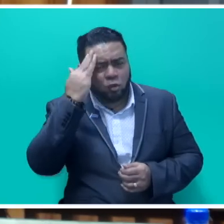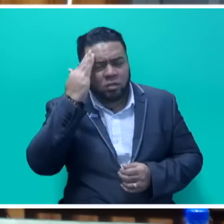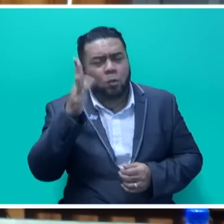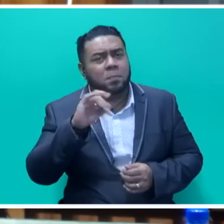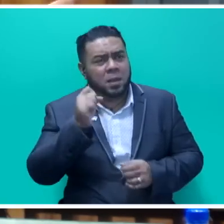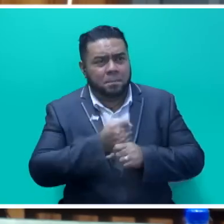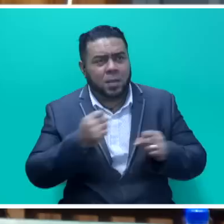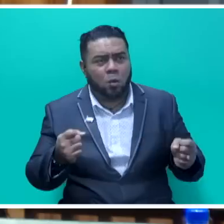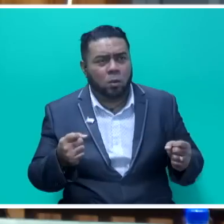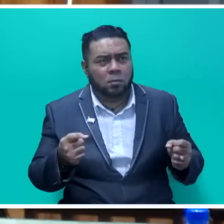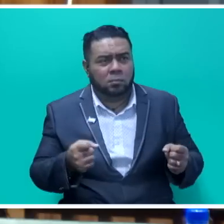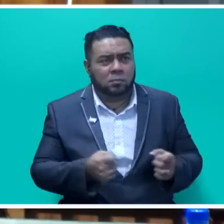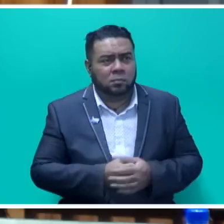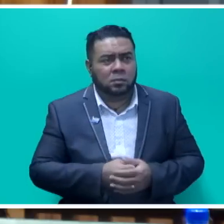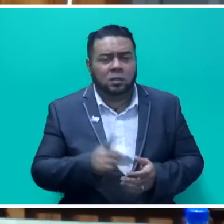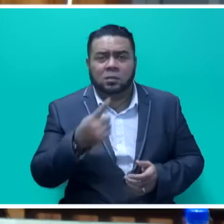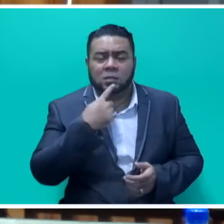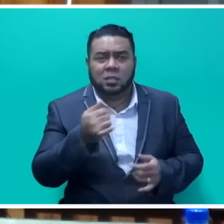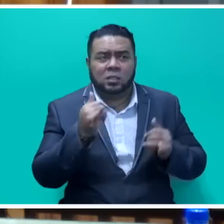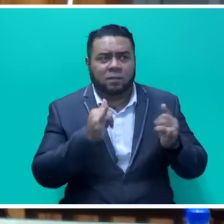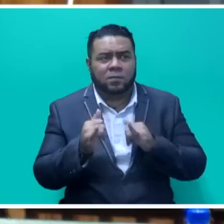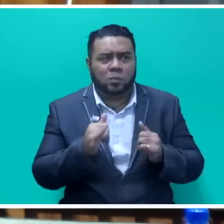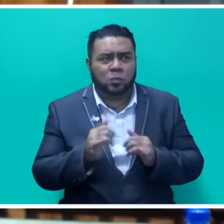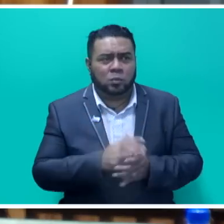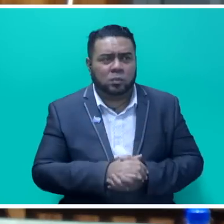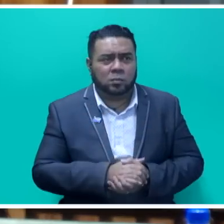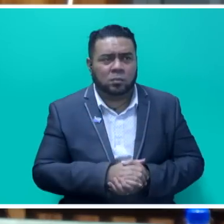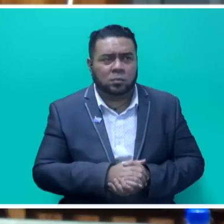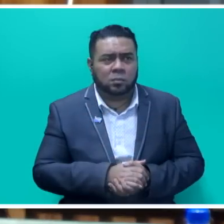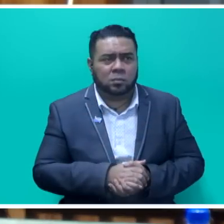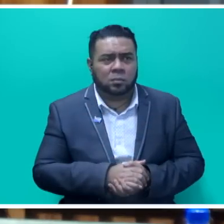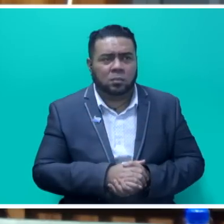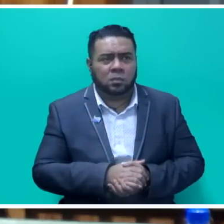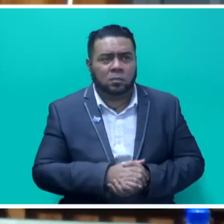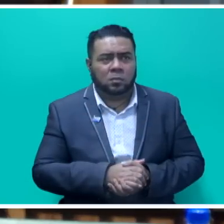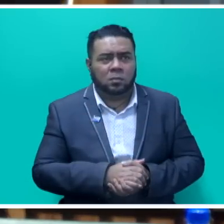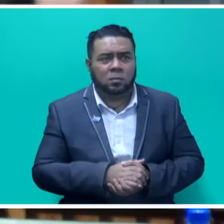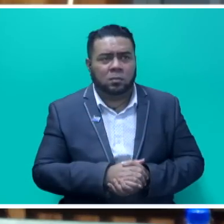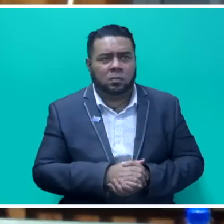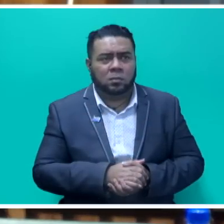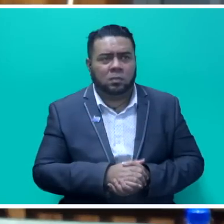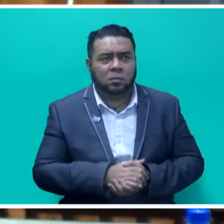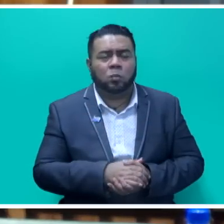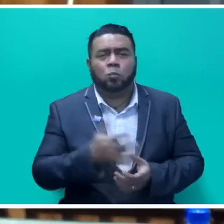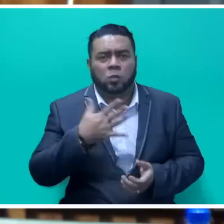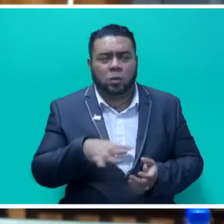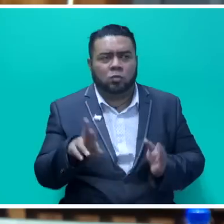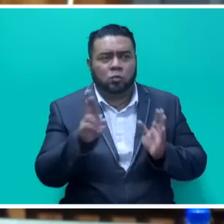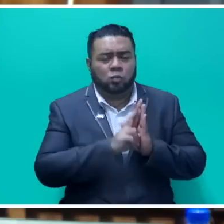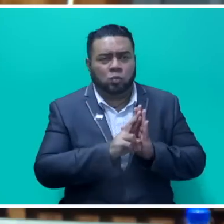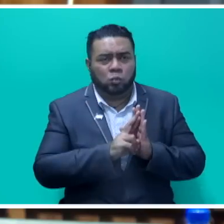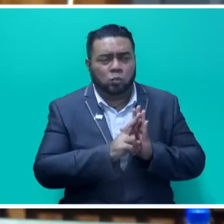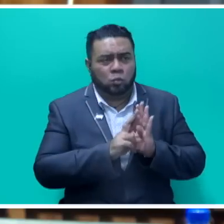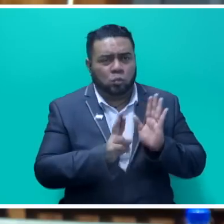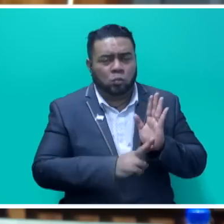opposition now, he said in one of his interviews, we want to rule in perpetuity. And they talk